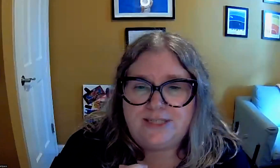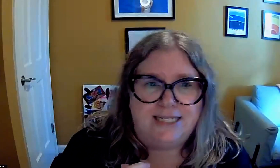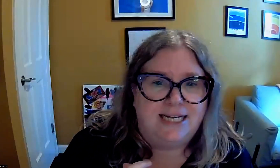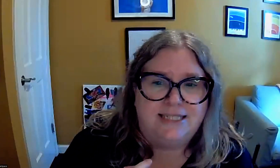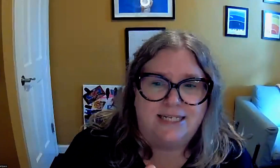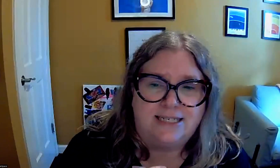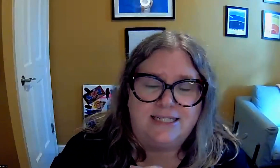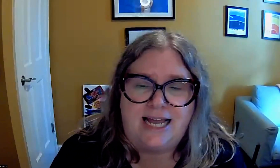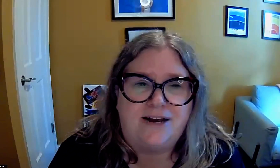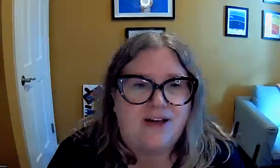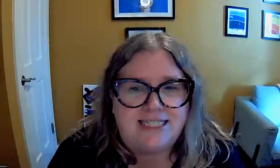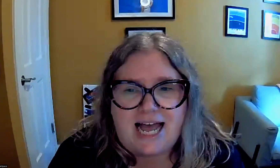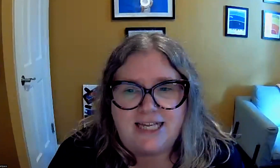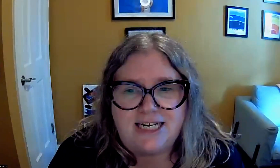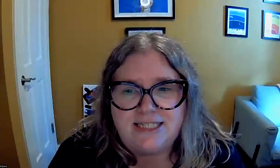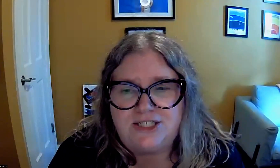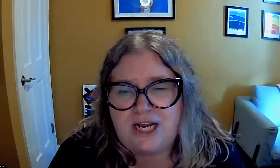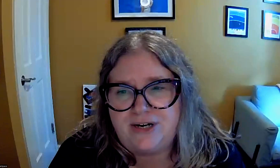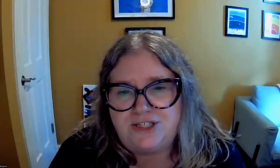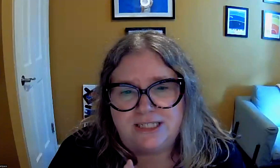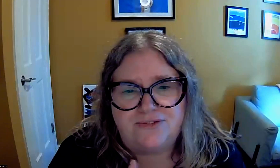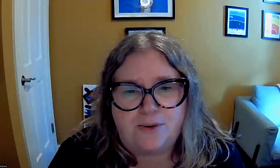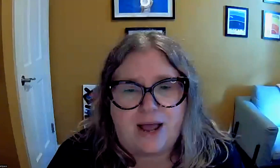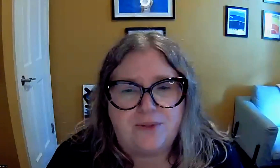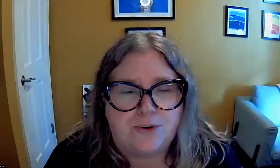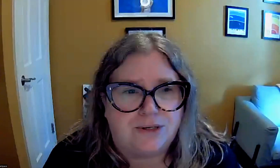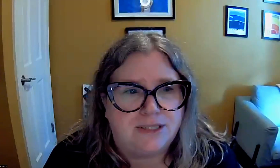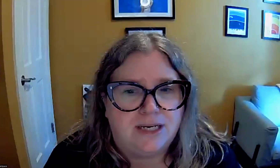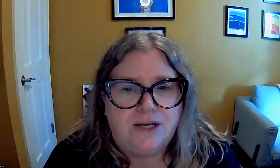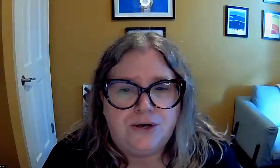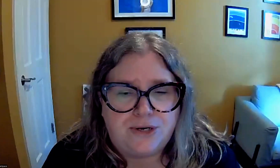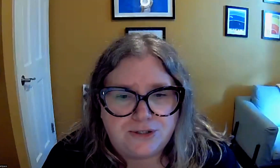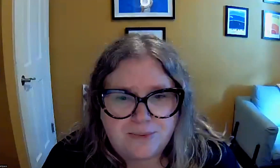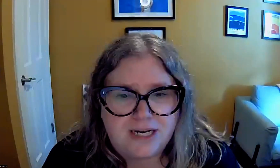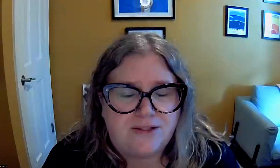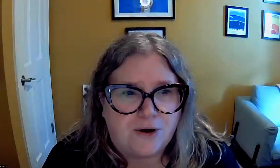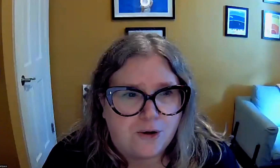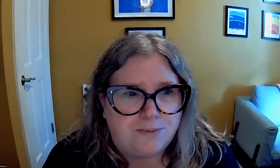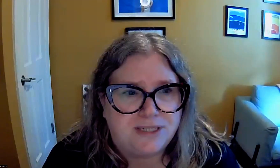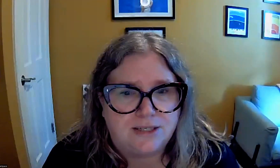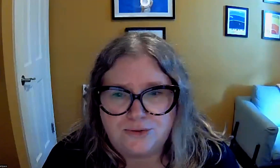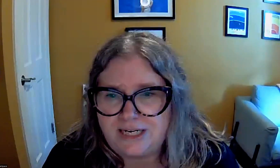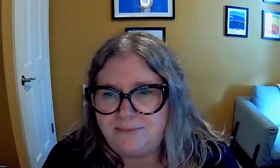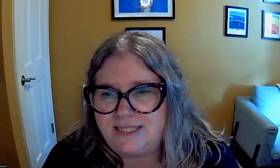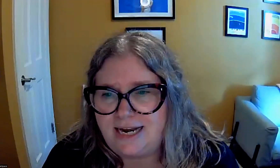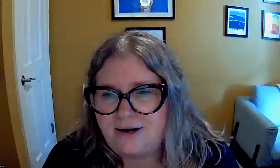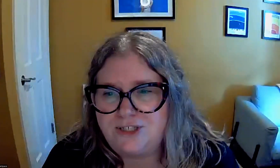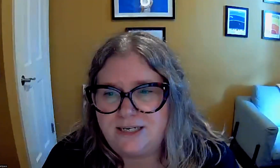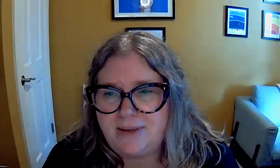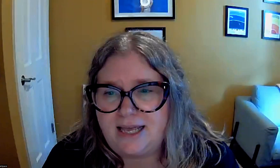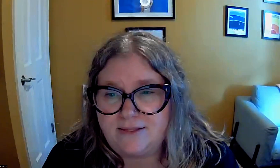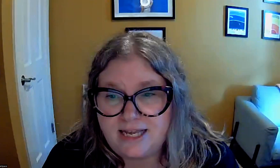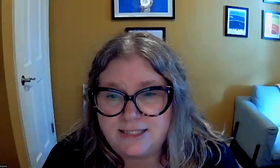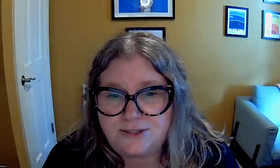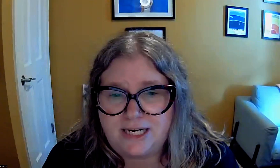community owes its existence and vitality to generations from around the world who contributed their hopes, dreams, and